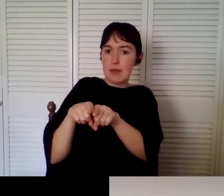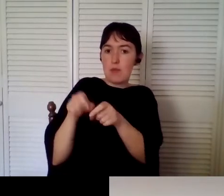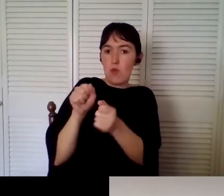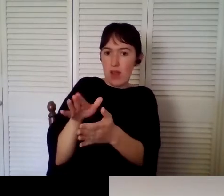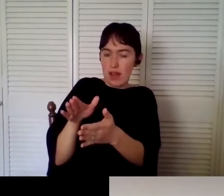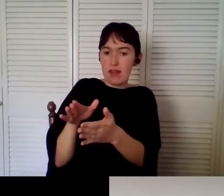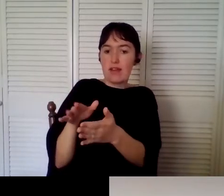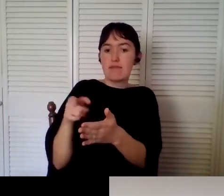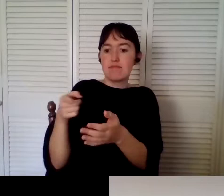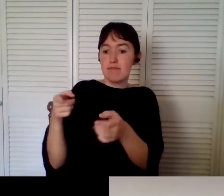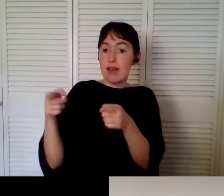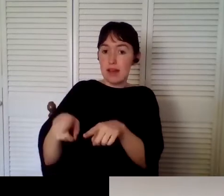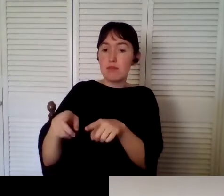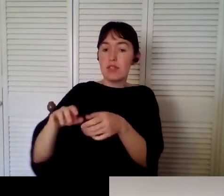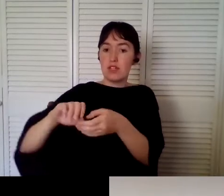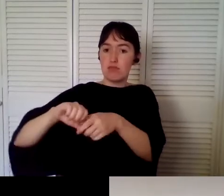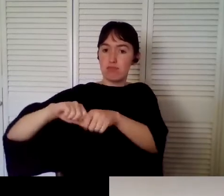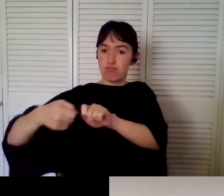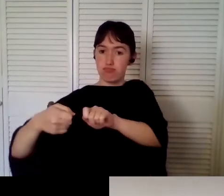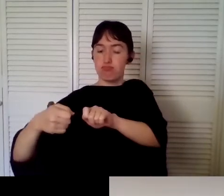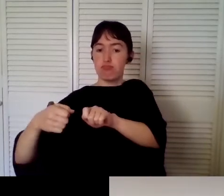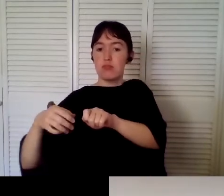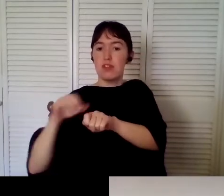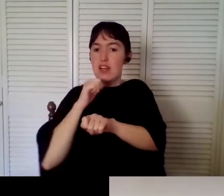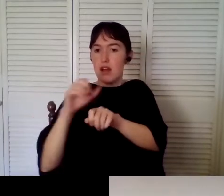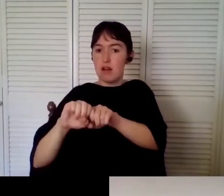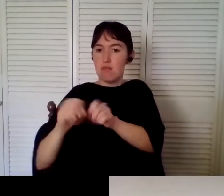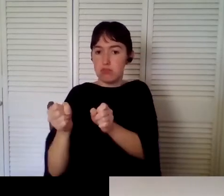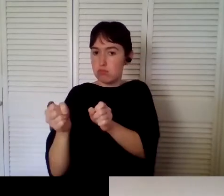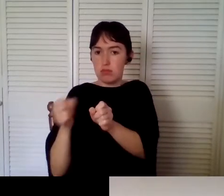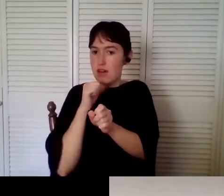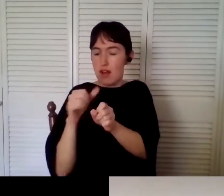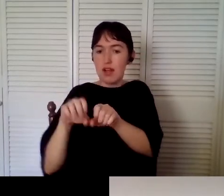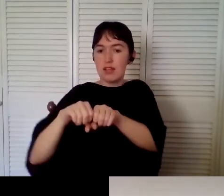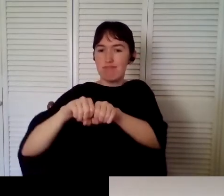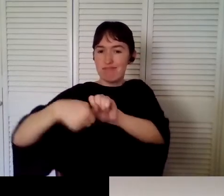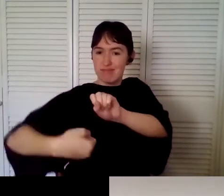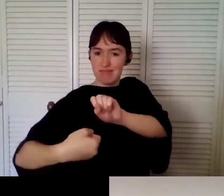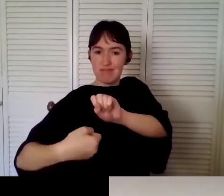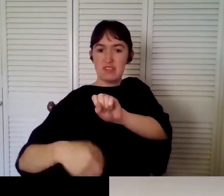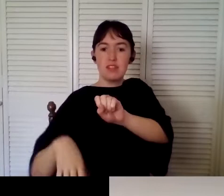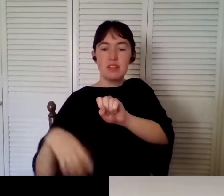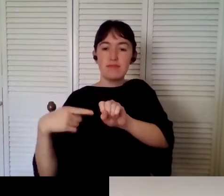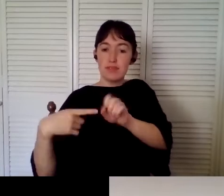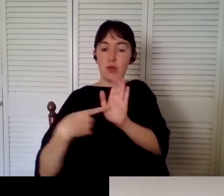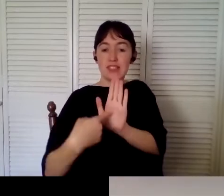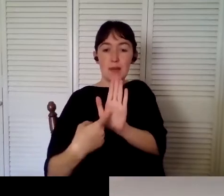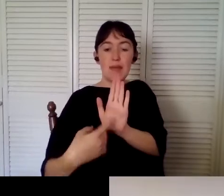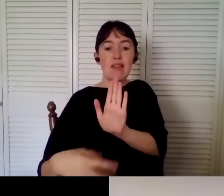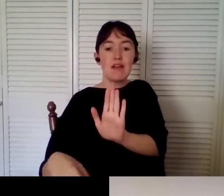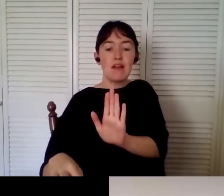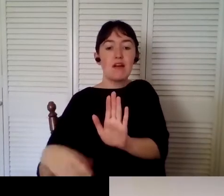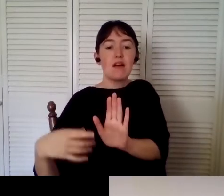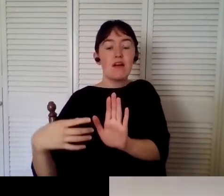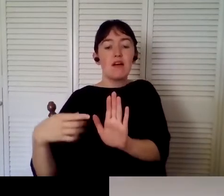or torsion fracture, okay, as opposed to a bending or snapping fracture. So here's an example of a point, and this is